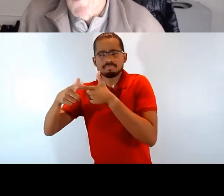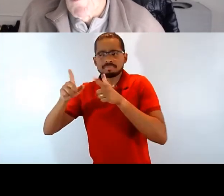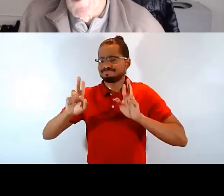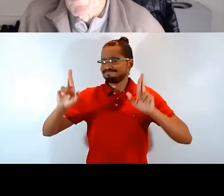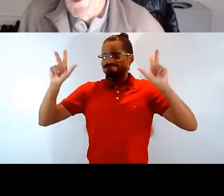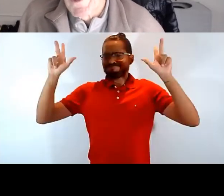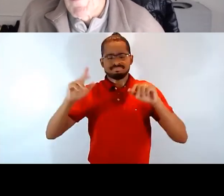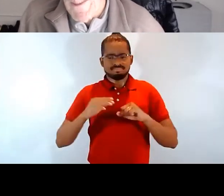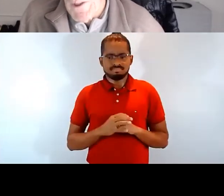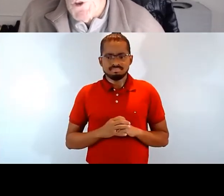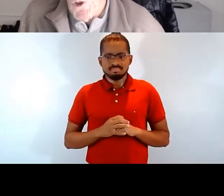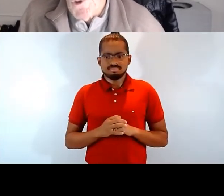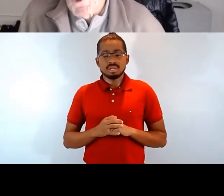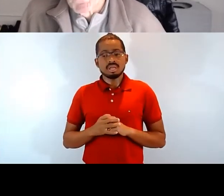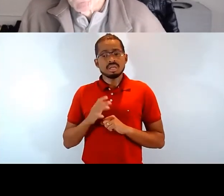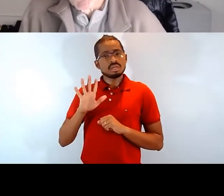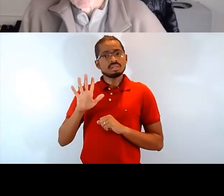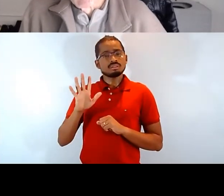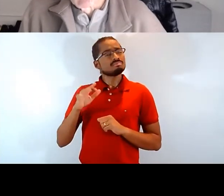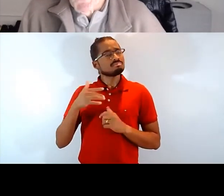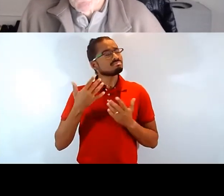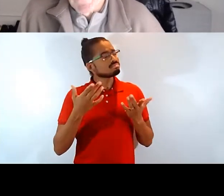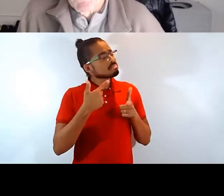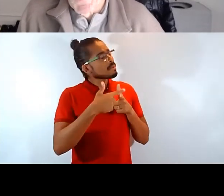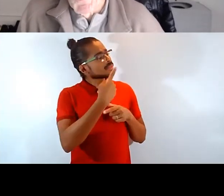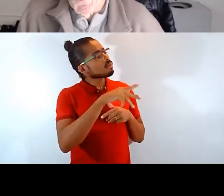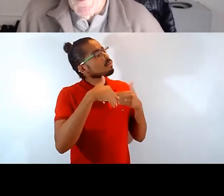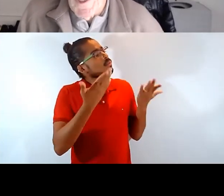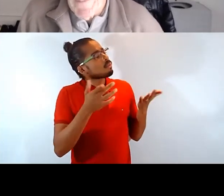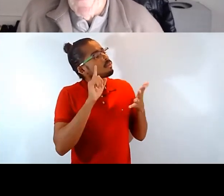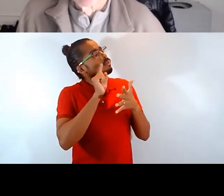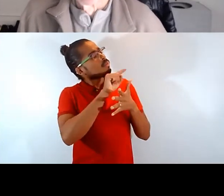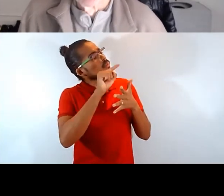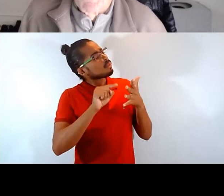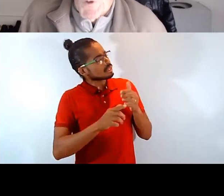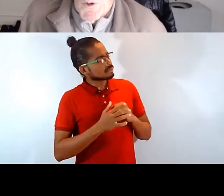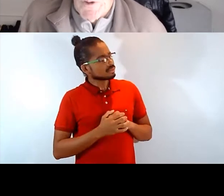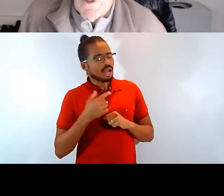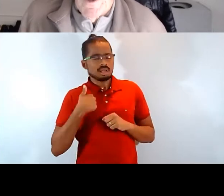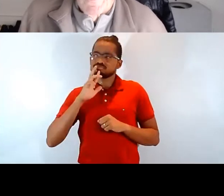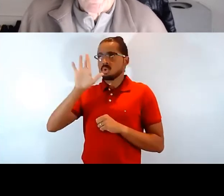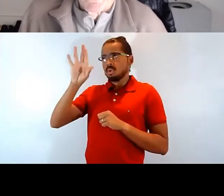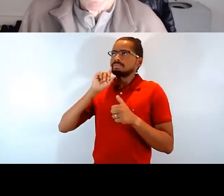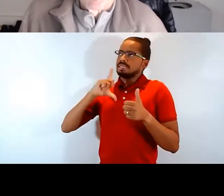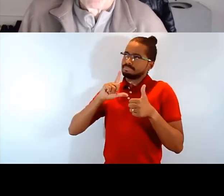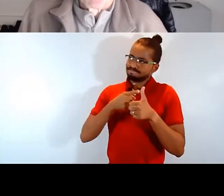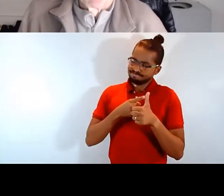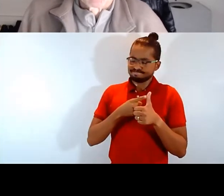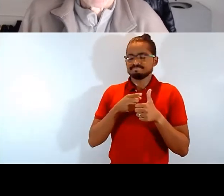these problems that he mentioned also exist in spoken language interpreting. Of course,